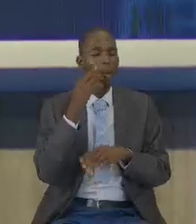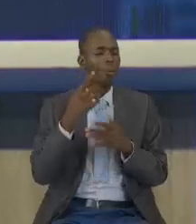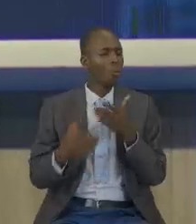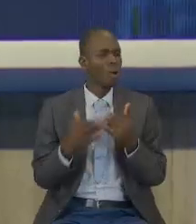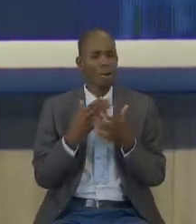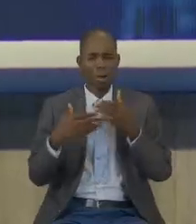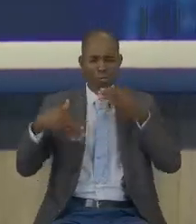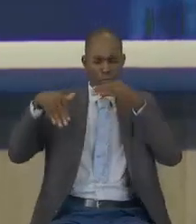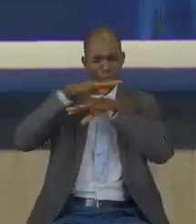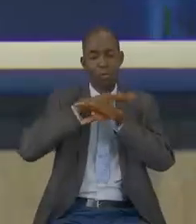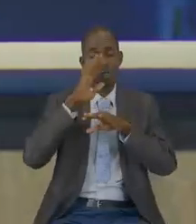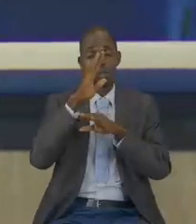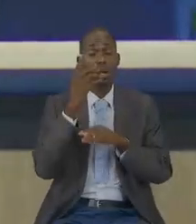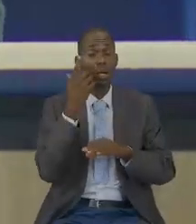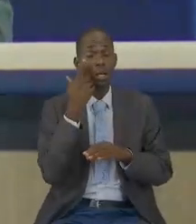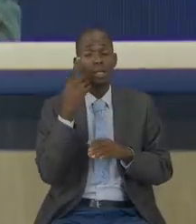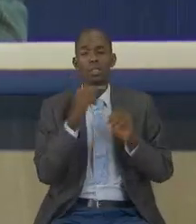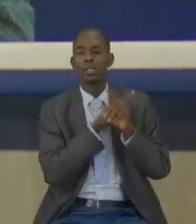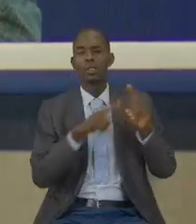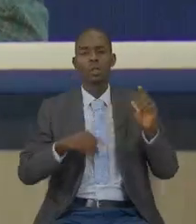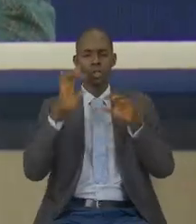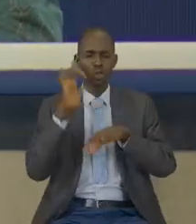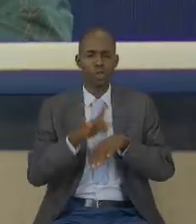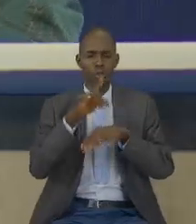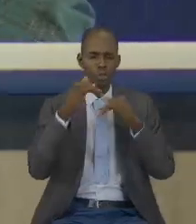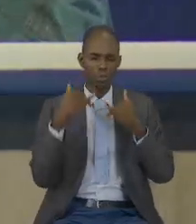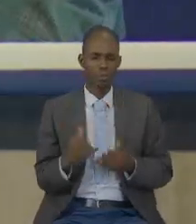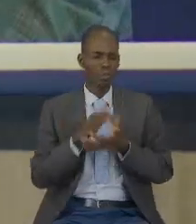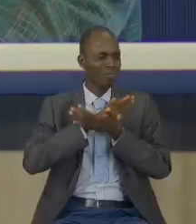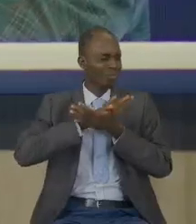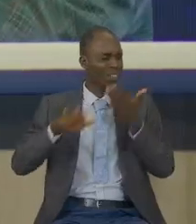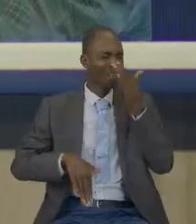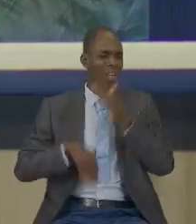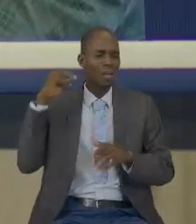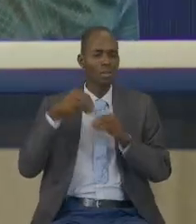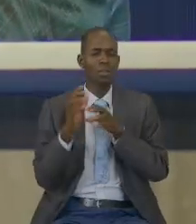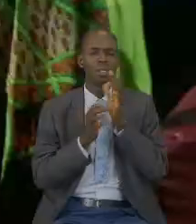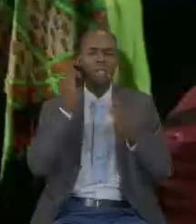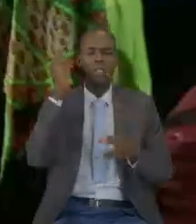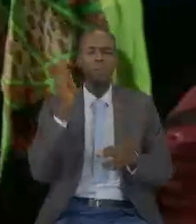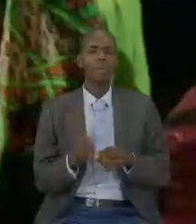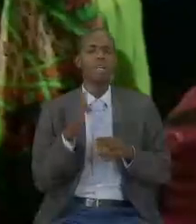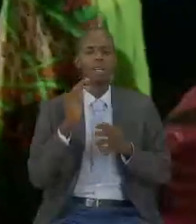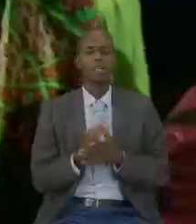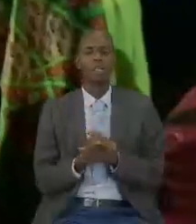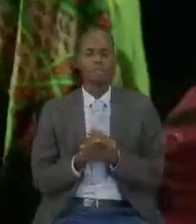your sight, I pray the Lord touch you right now. Clear it away in Jesus'